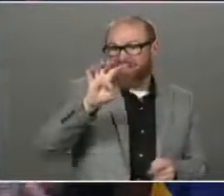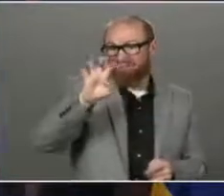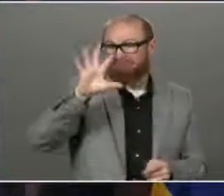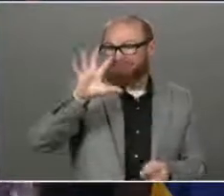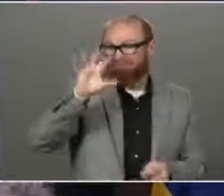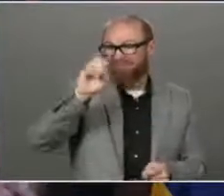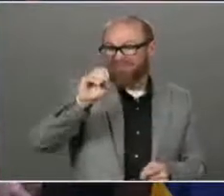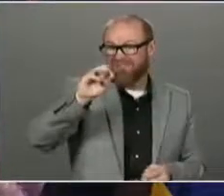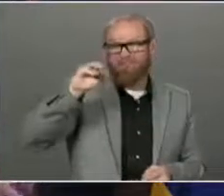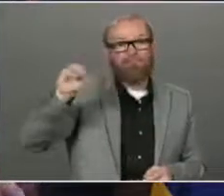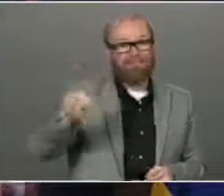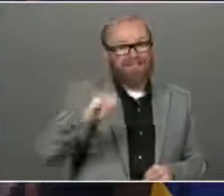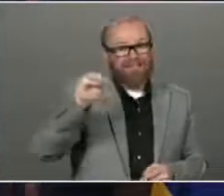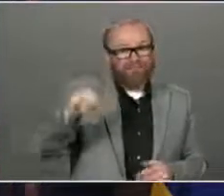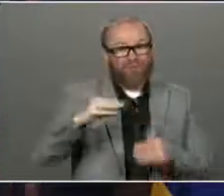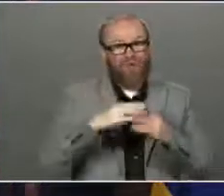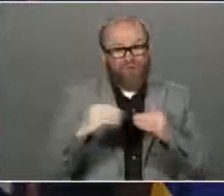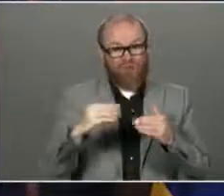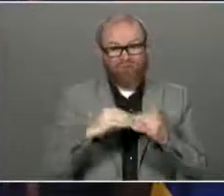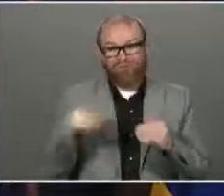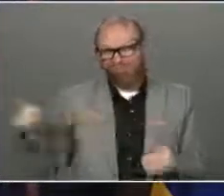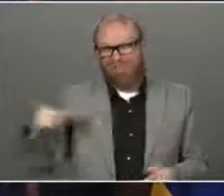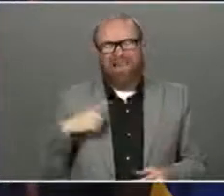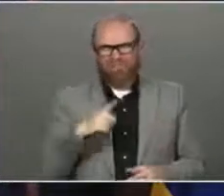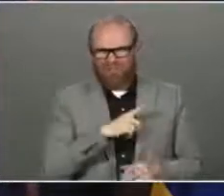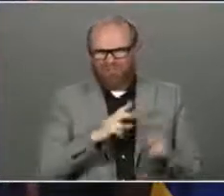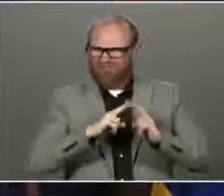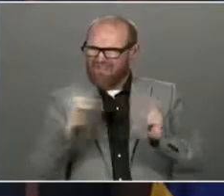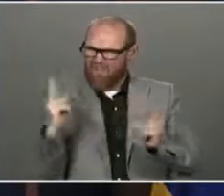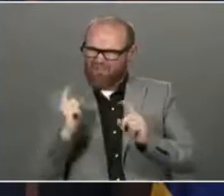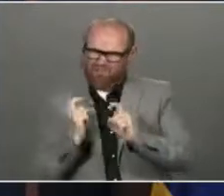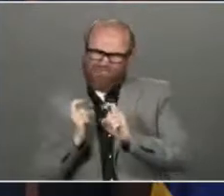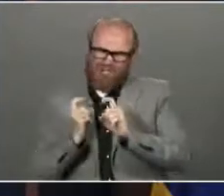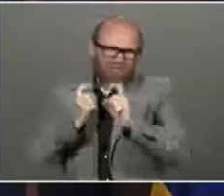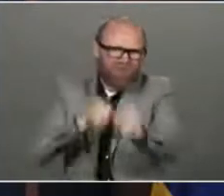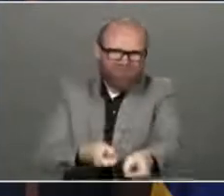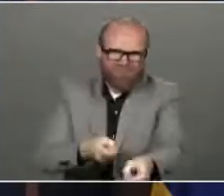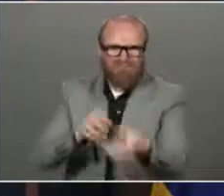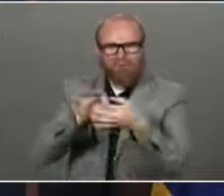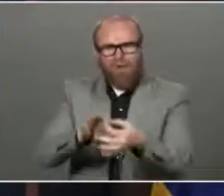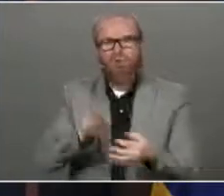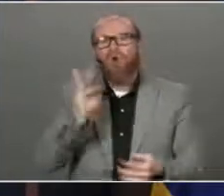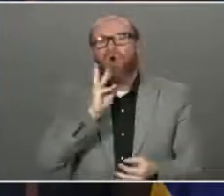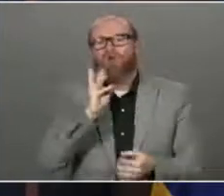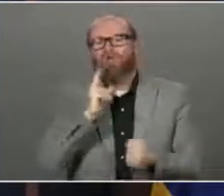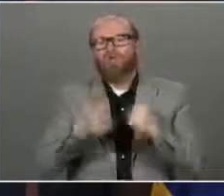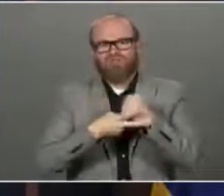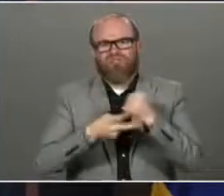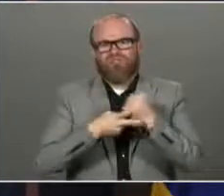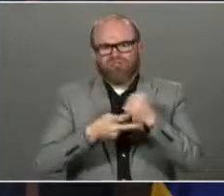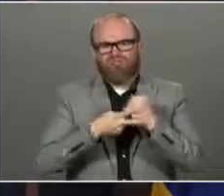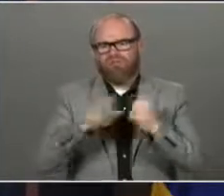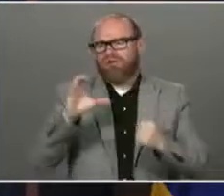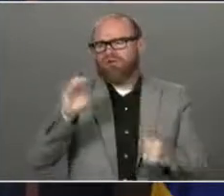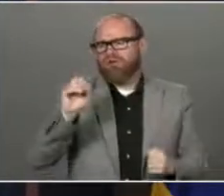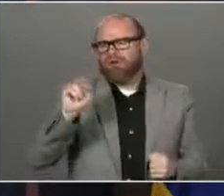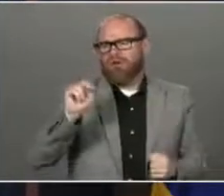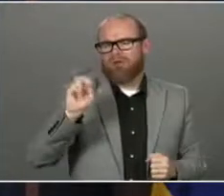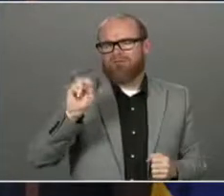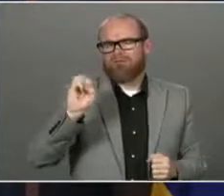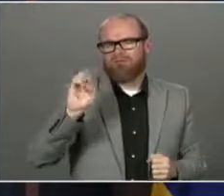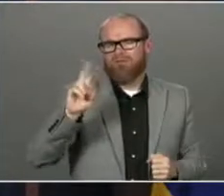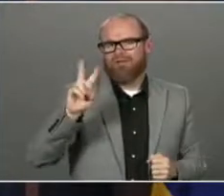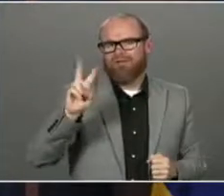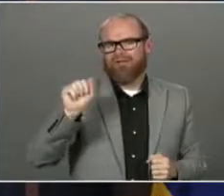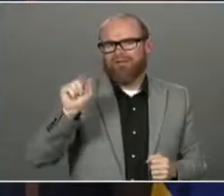The legislature was so generous, and there's been what I'm most optimistic about is there has been a real paradigm shift,